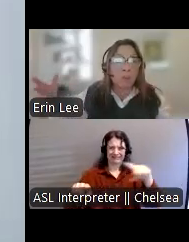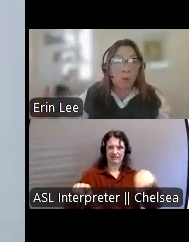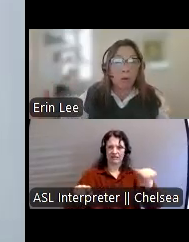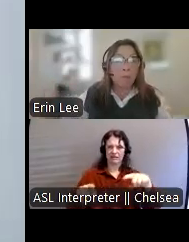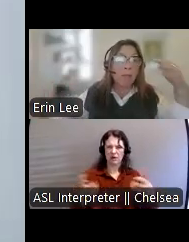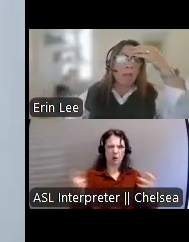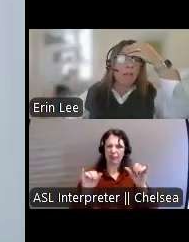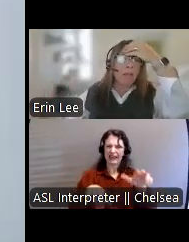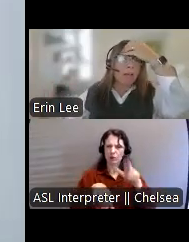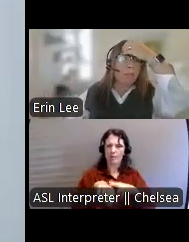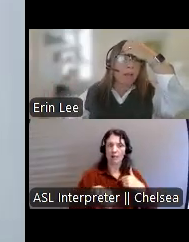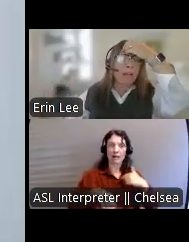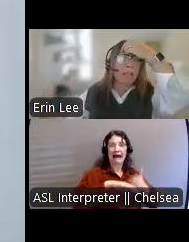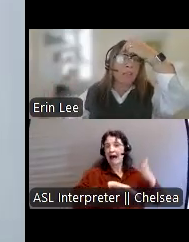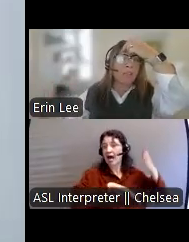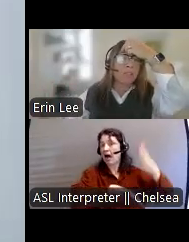the norm,